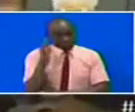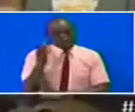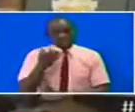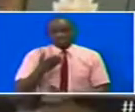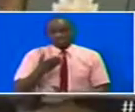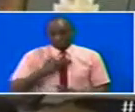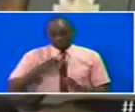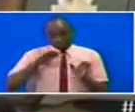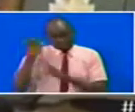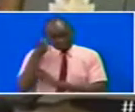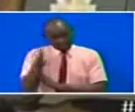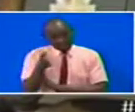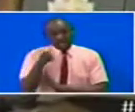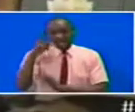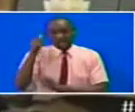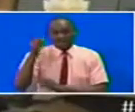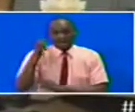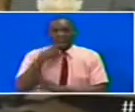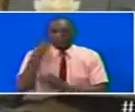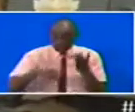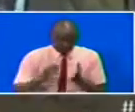Committee in Parliament, Aspen Kamama,